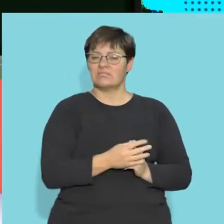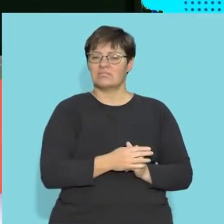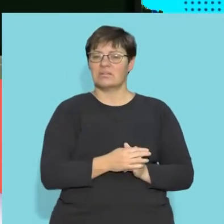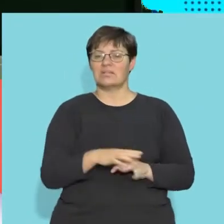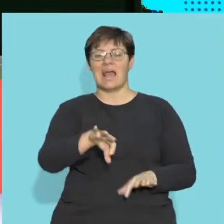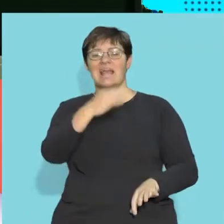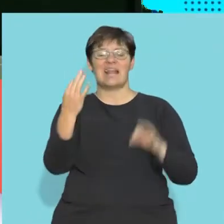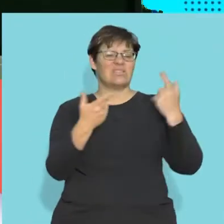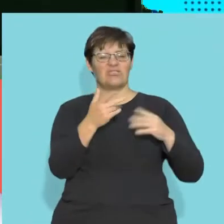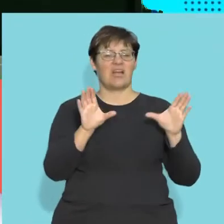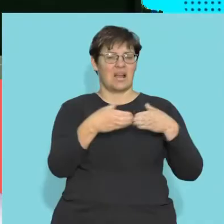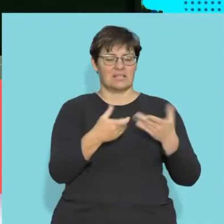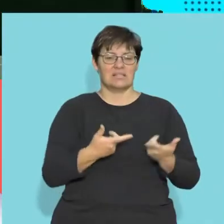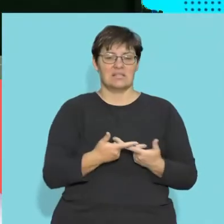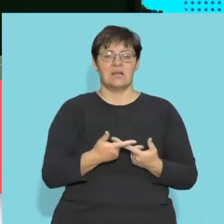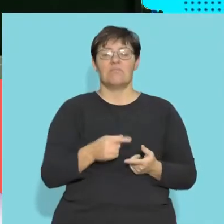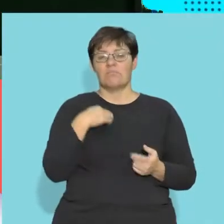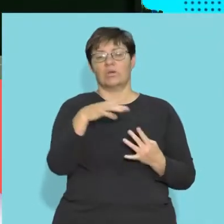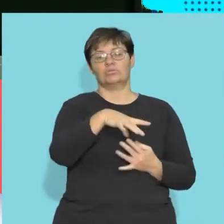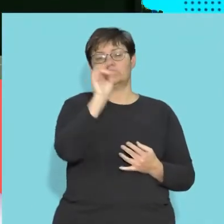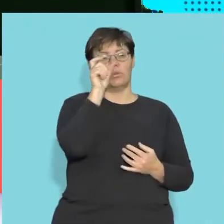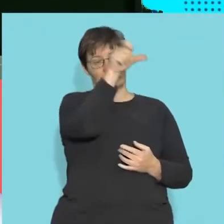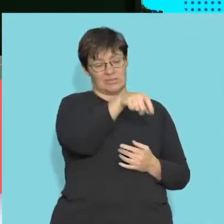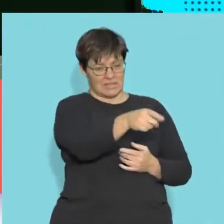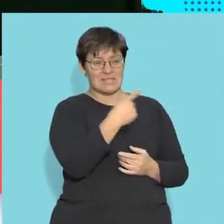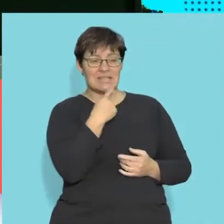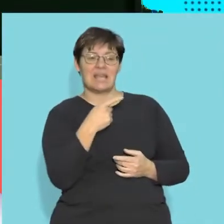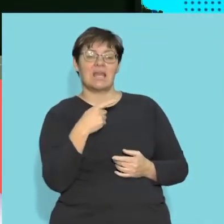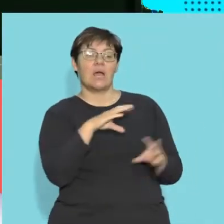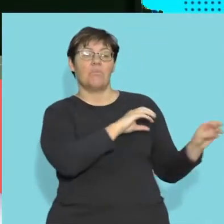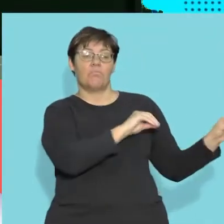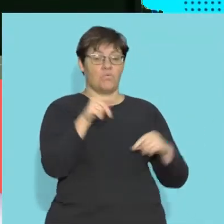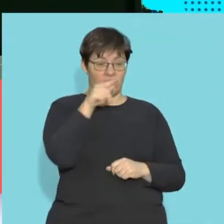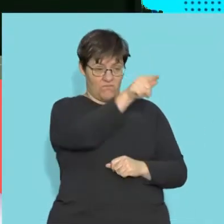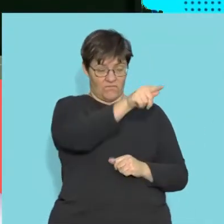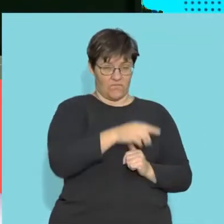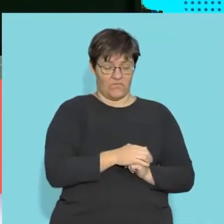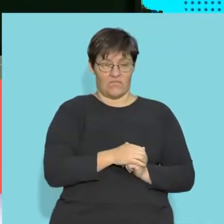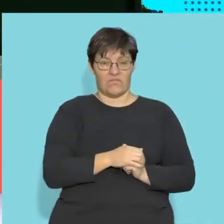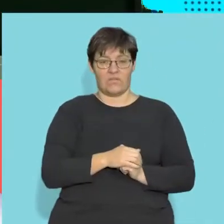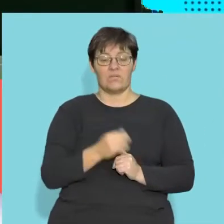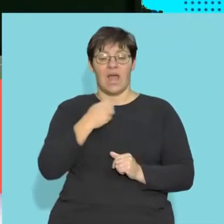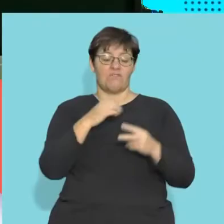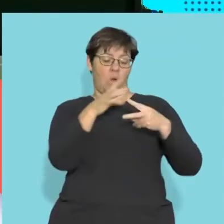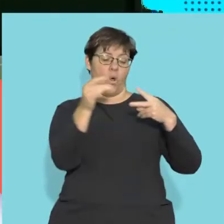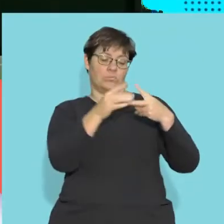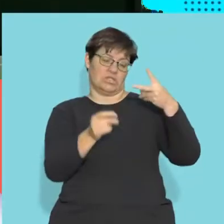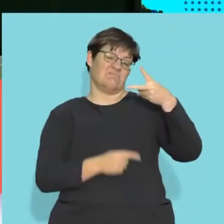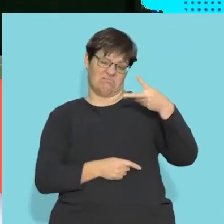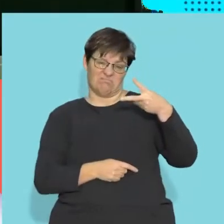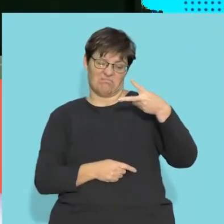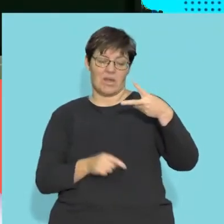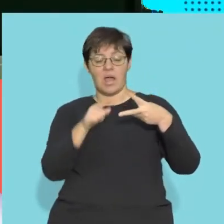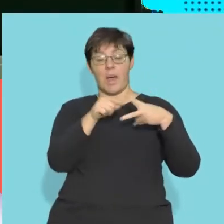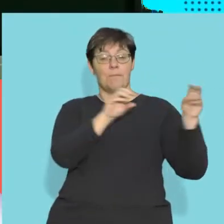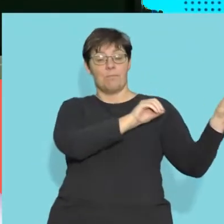this analogy in class is I choose a pupil and I say to them, I want to move you. Now, I have two options.